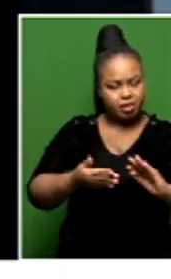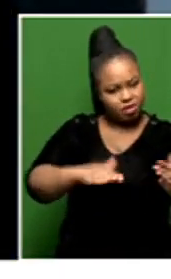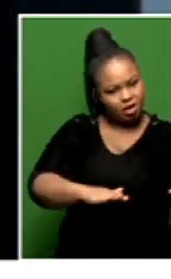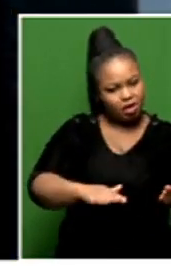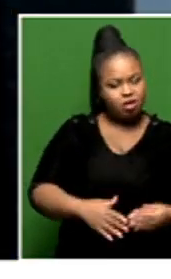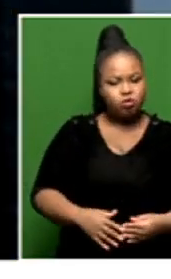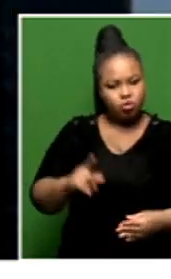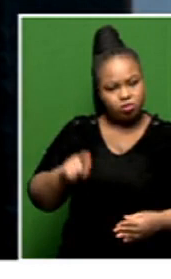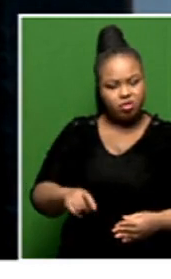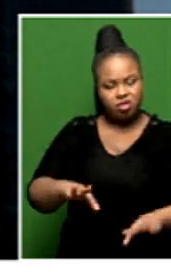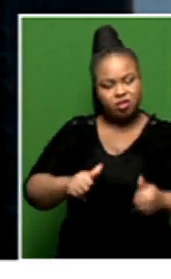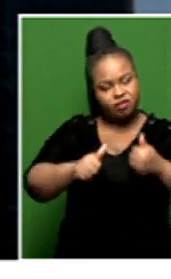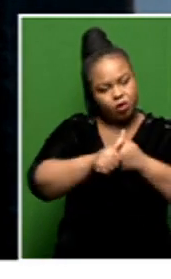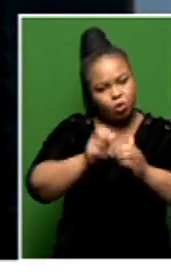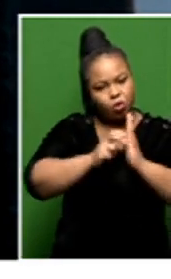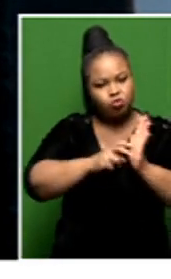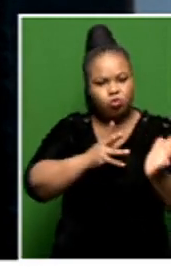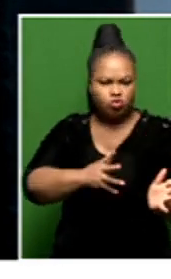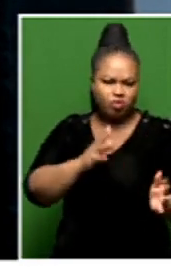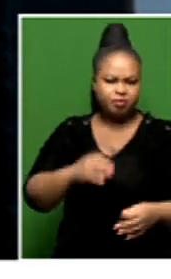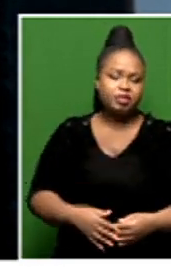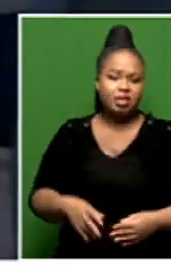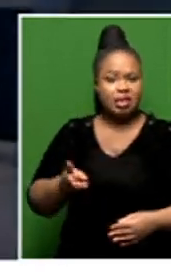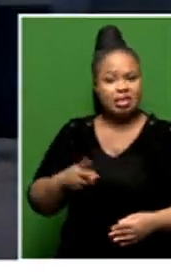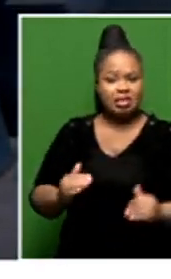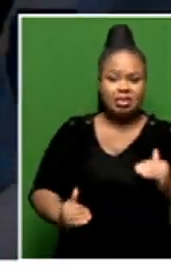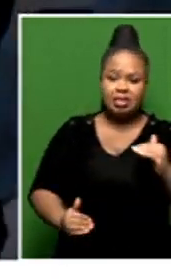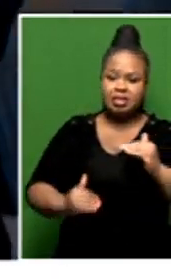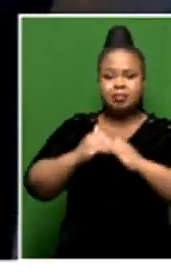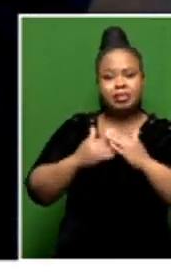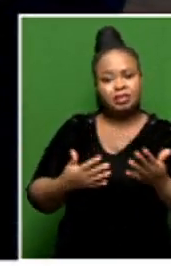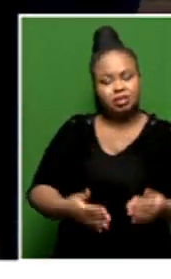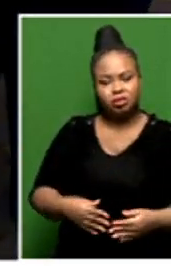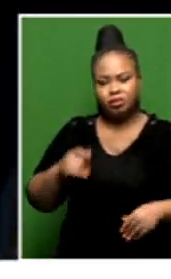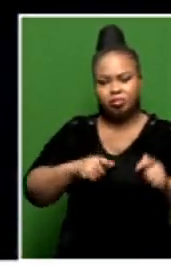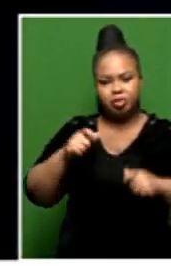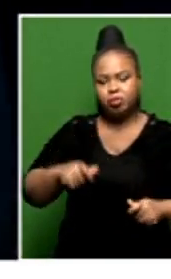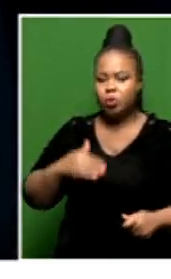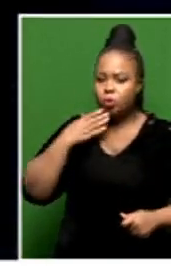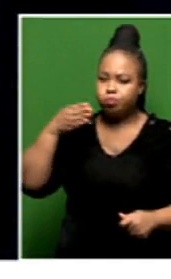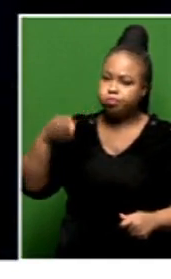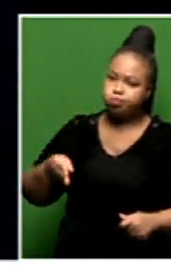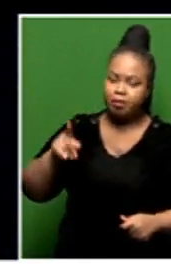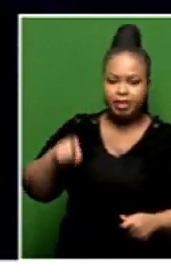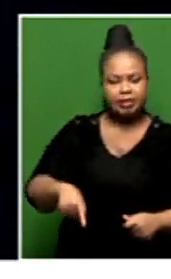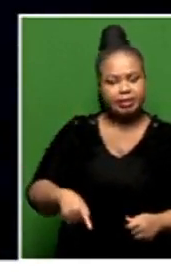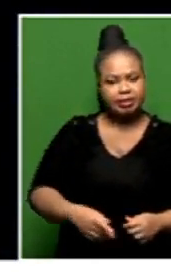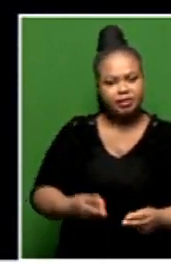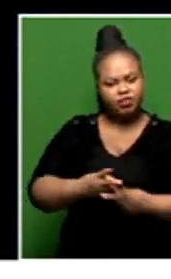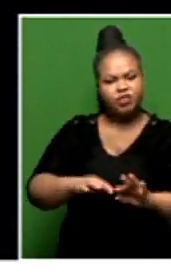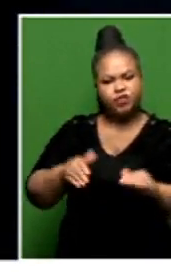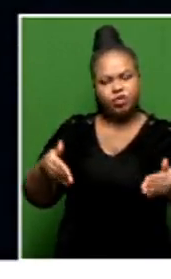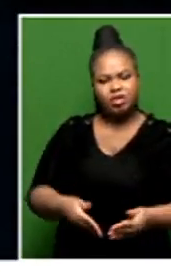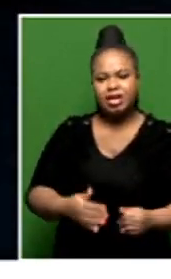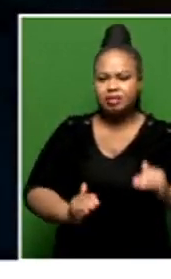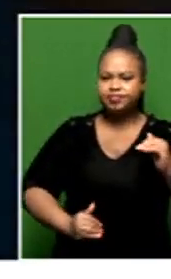to observe certain rituals. And also there was a limitation of the number of people that could attend the funeral, which